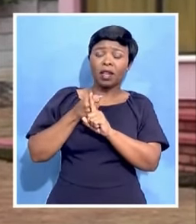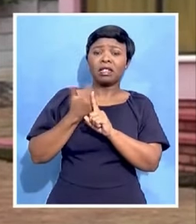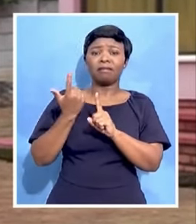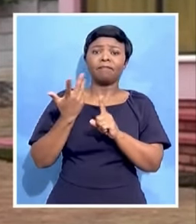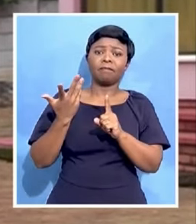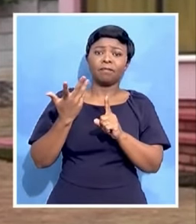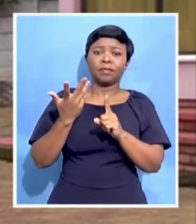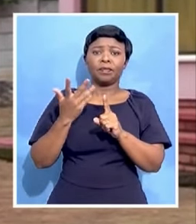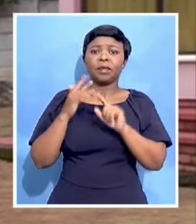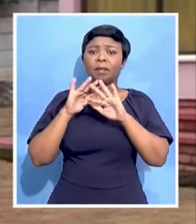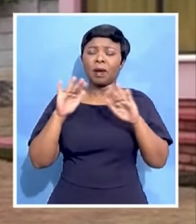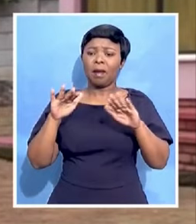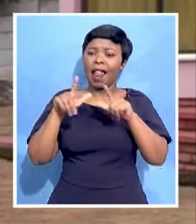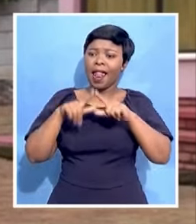people,